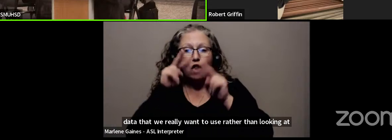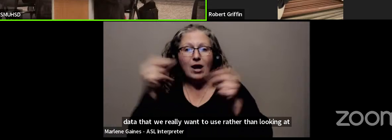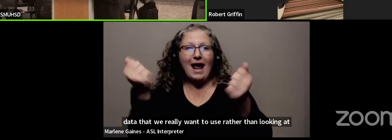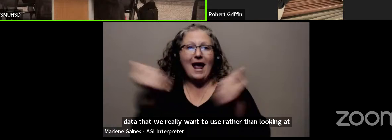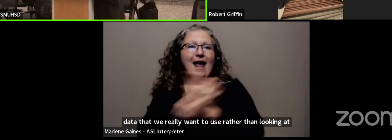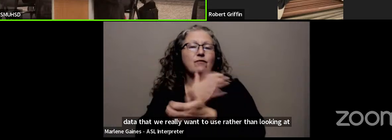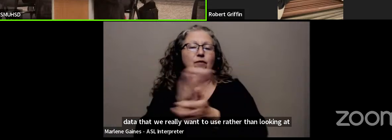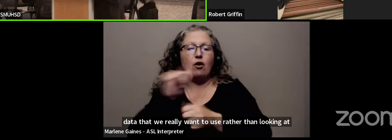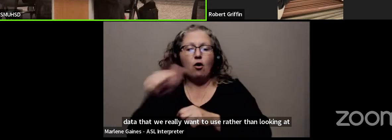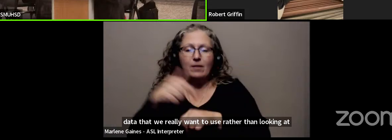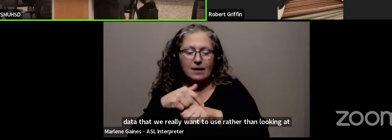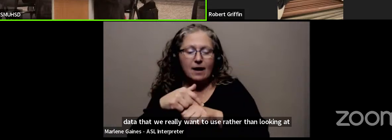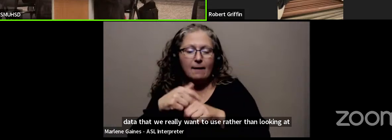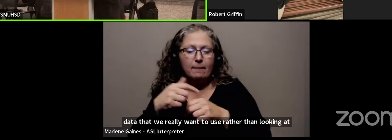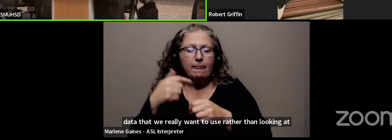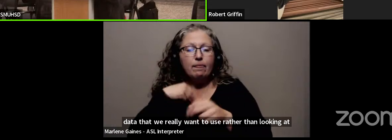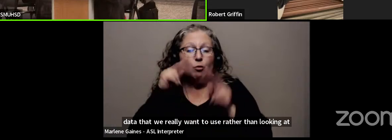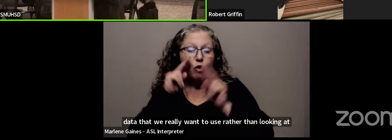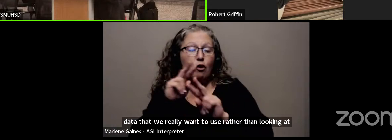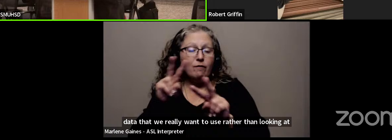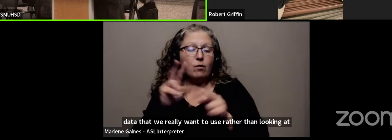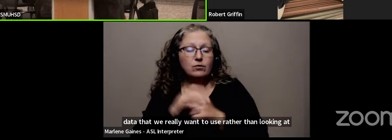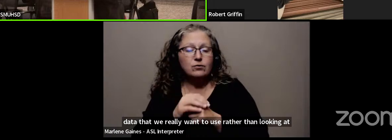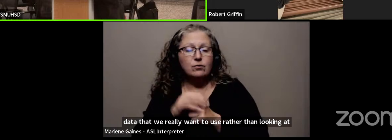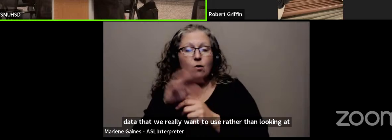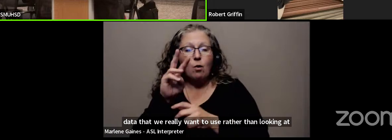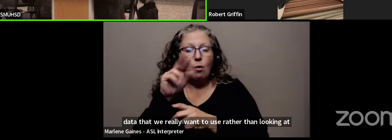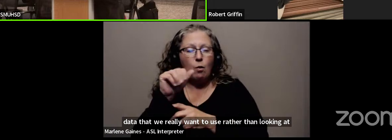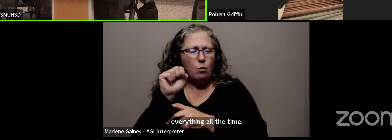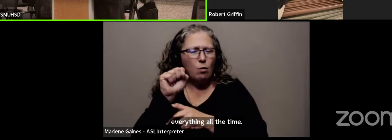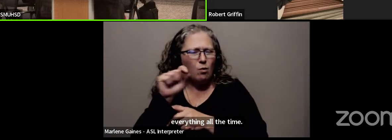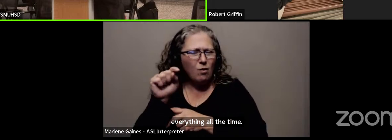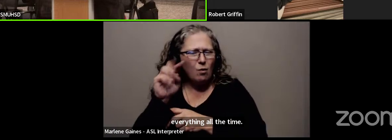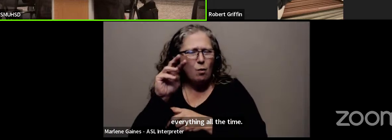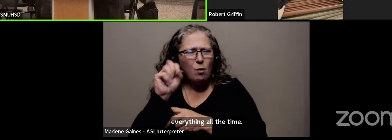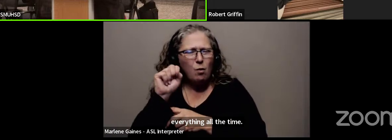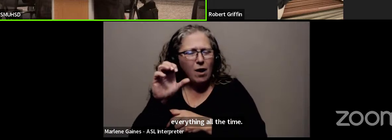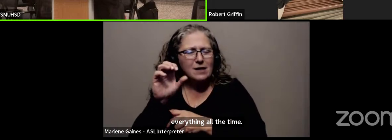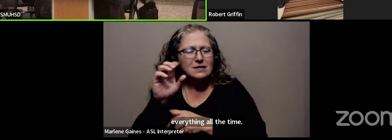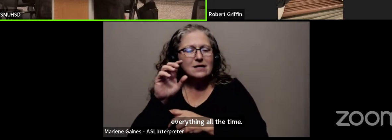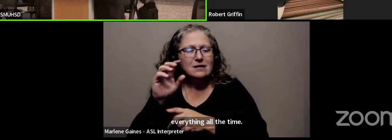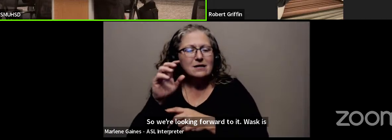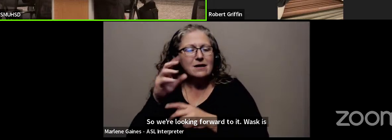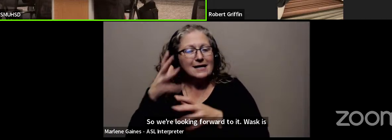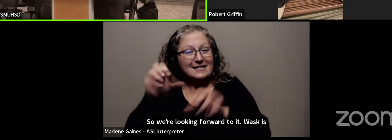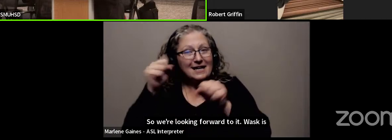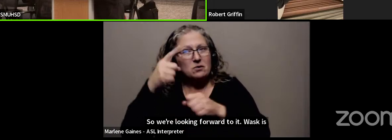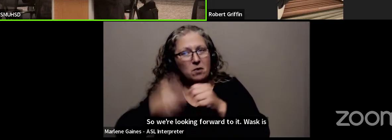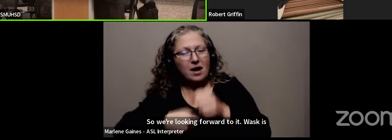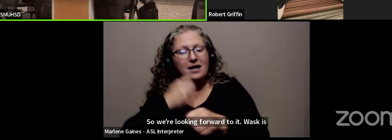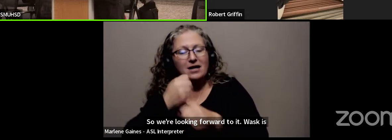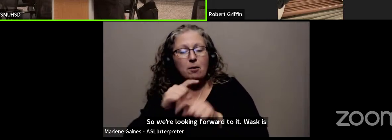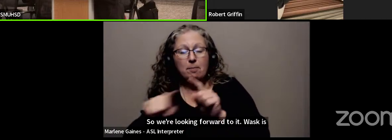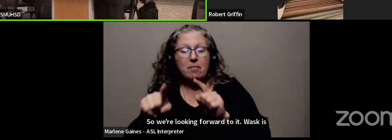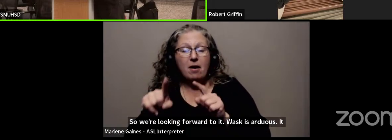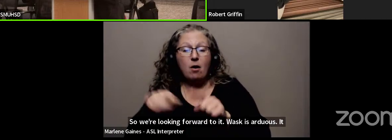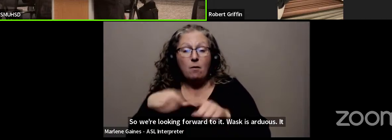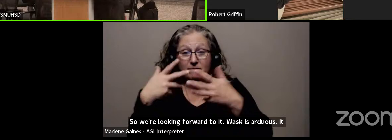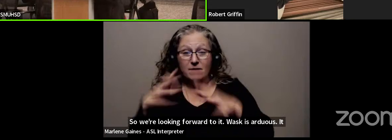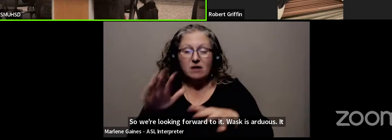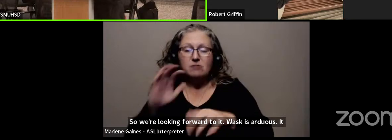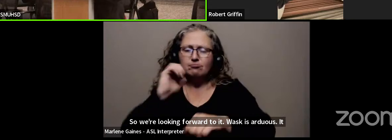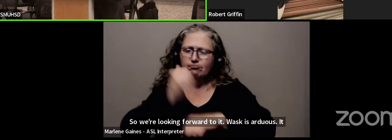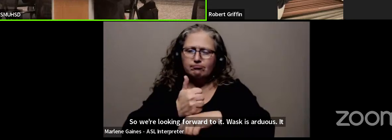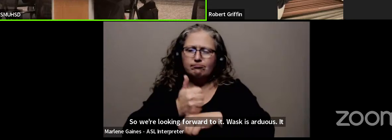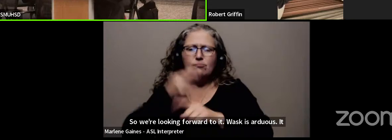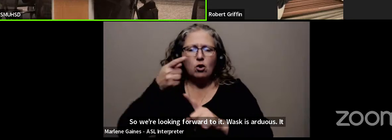the time. So we're looking forward to it. WASC is arduous. It takes a year, but we end up with some solid goals and a plan for moving